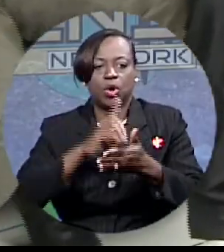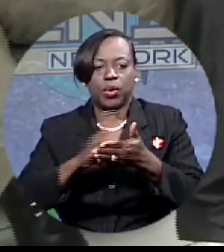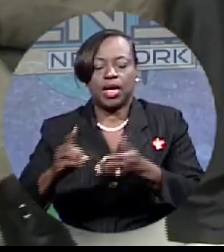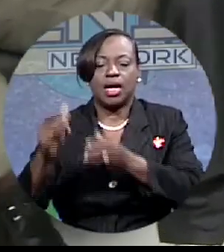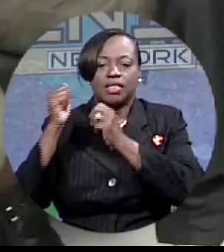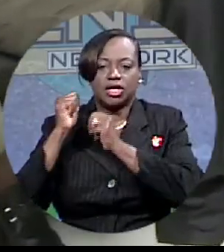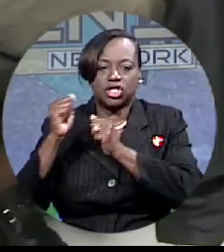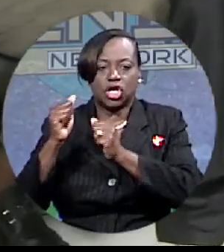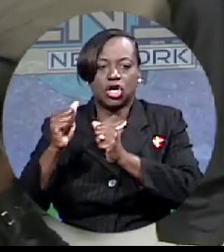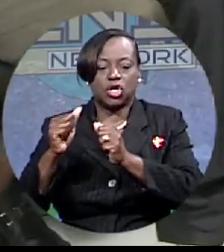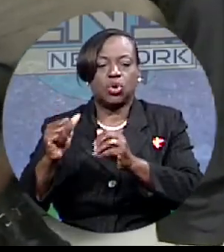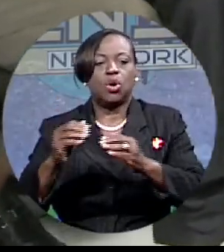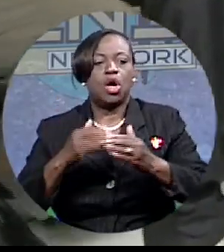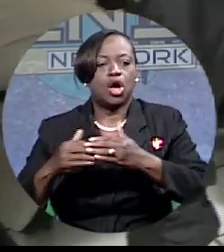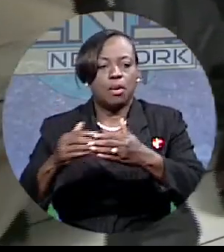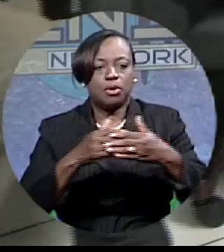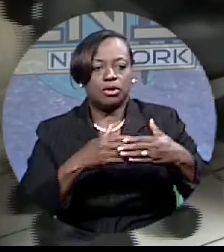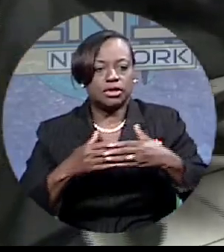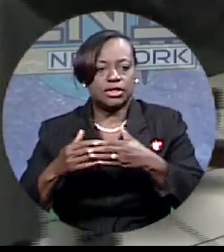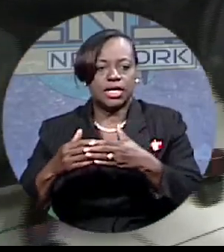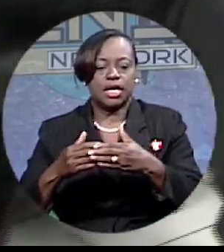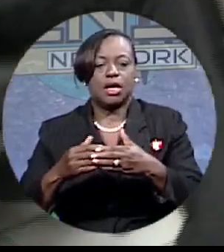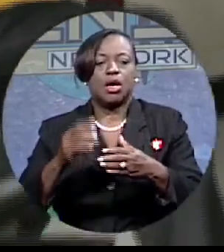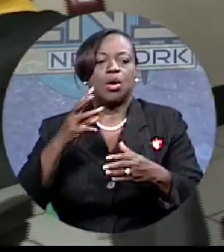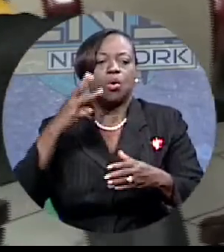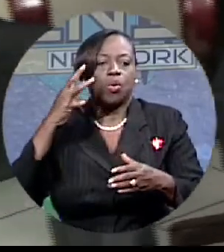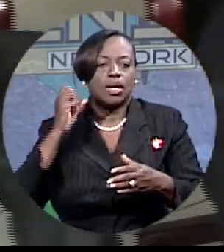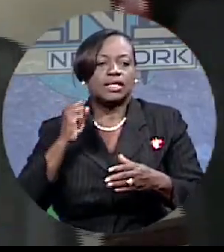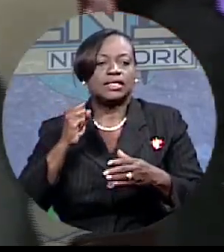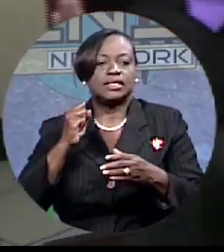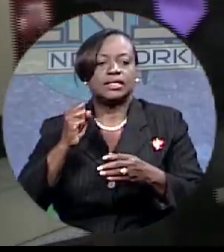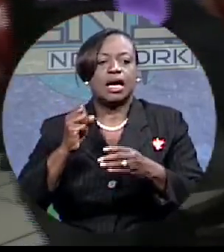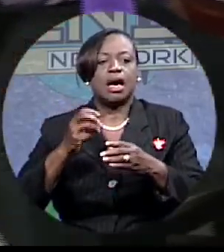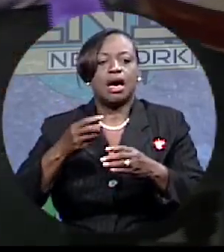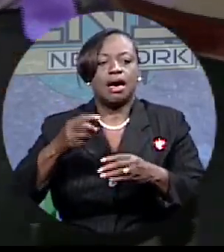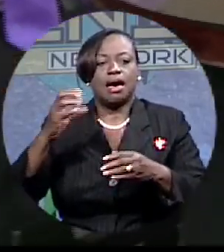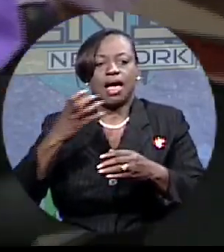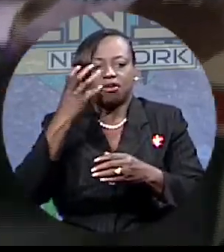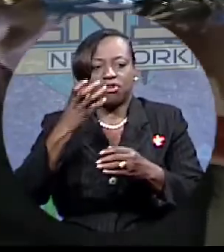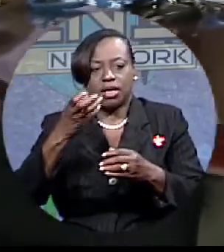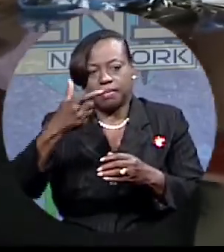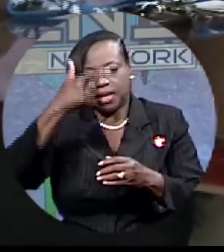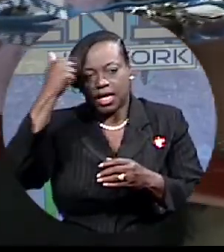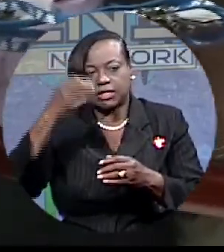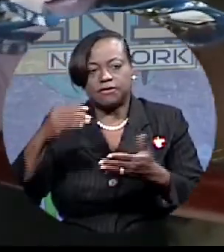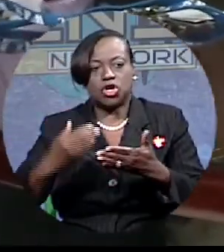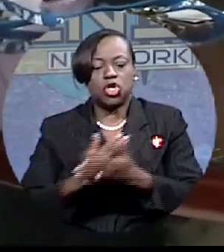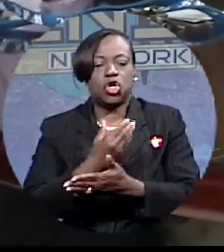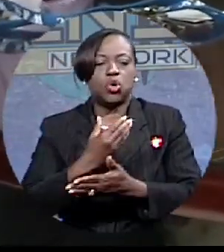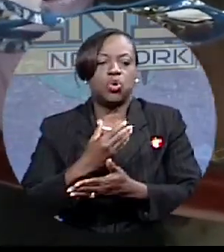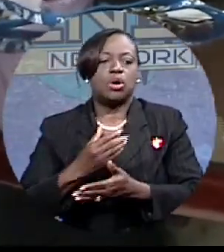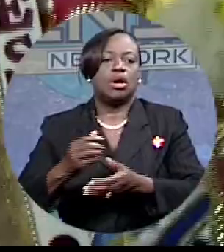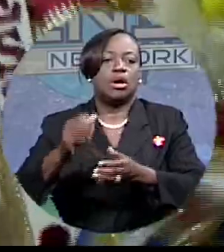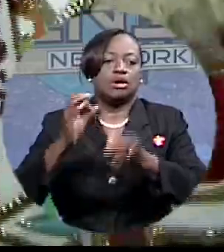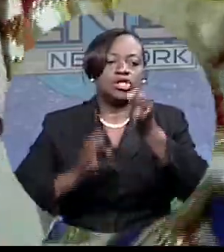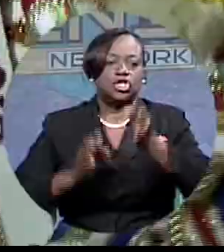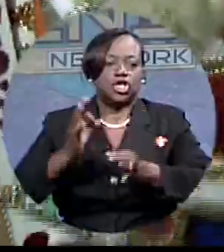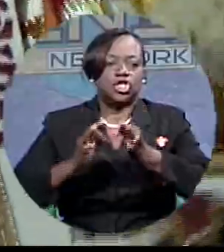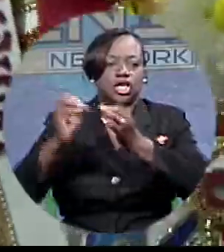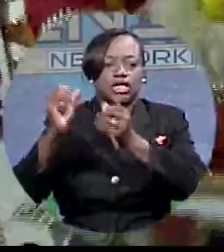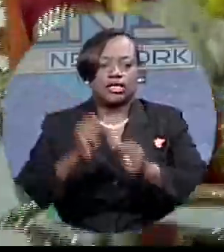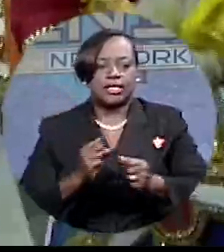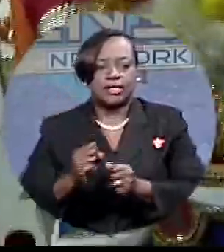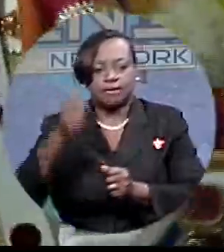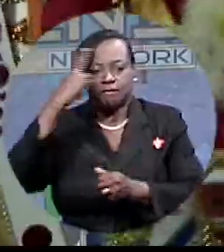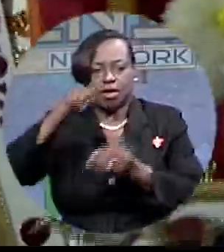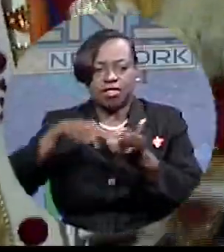been up in arms over the Junkanoo Corporation of New Providence's decision to implement a new judging system for this year's parades. Tensions